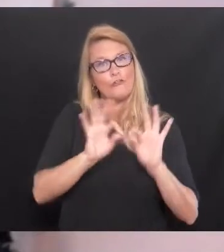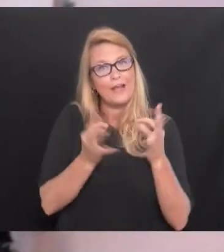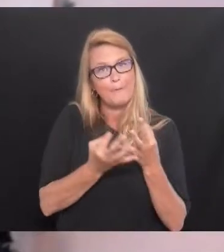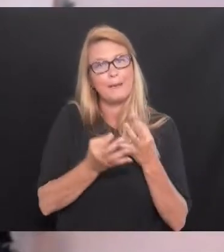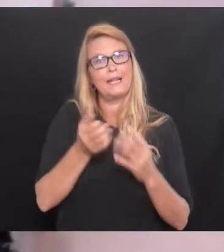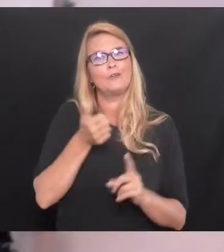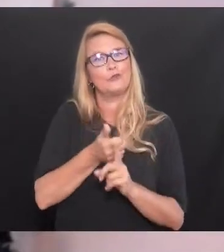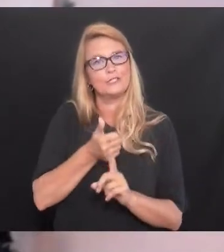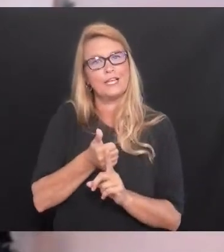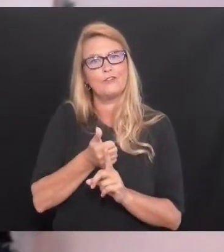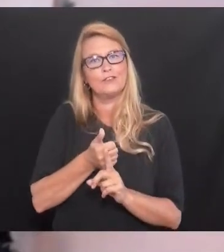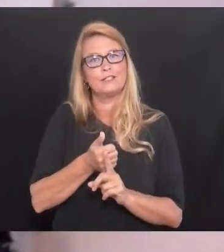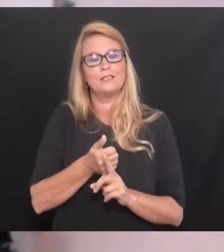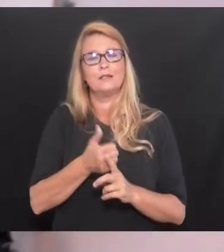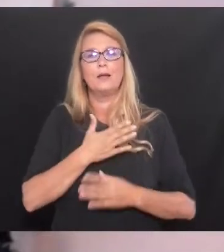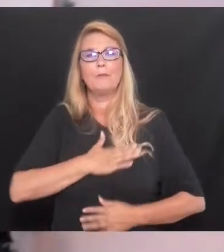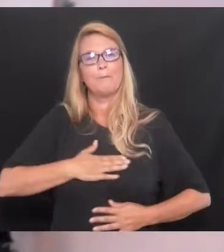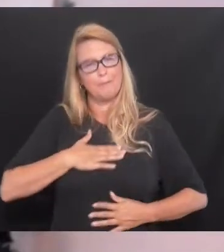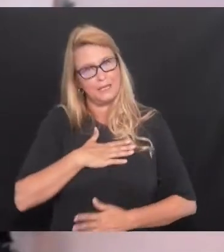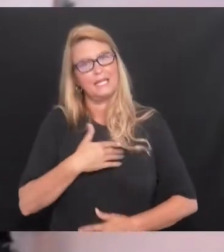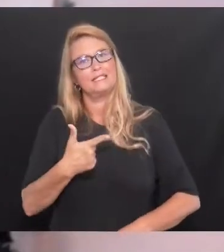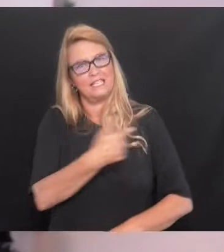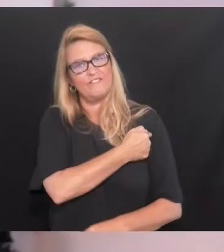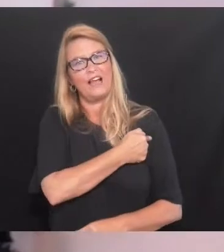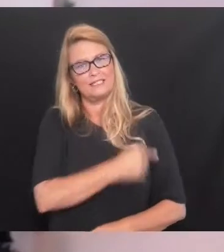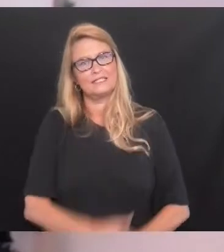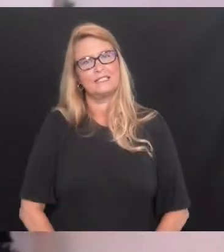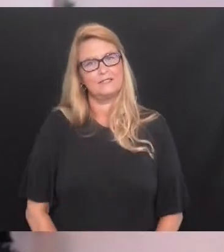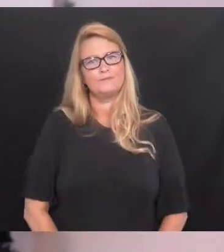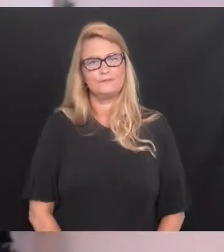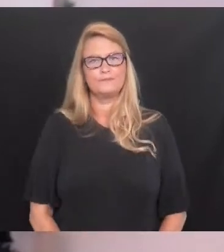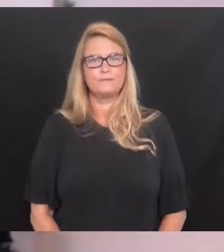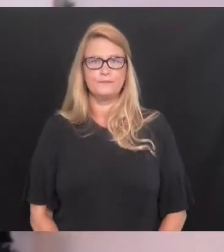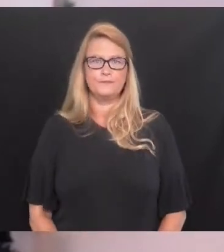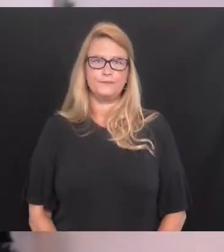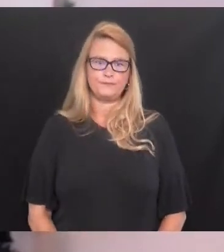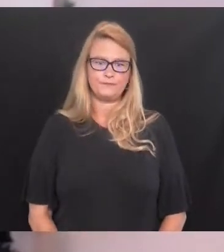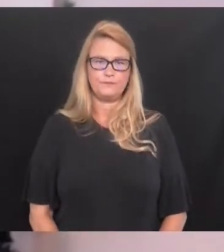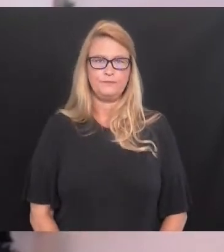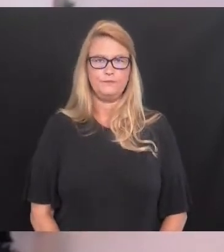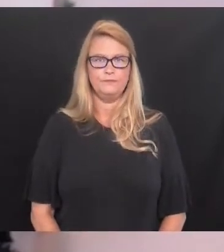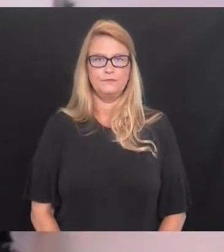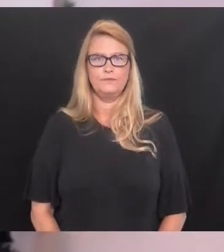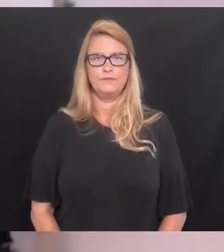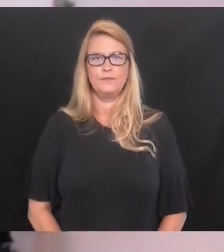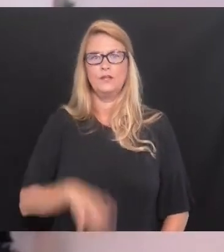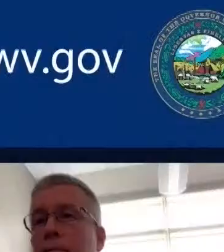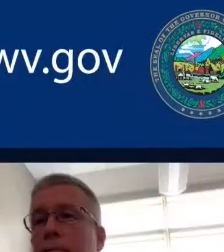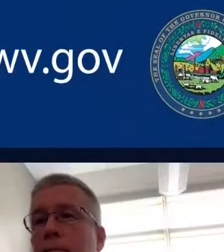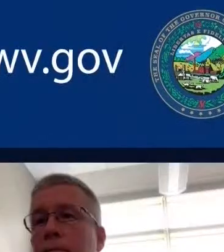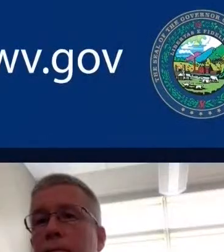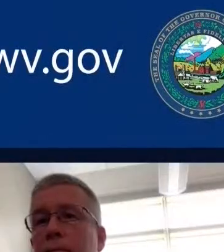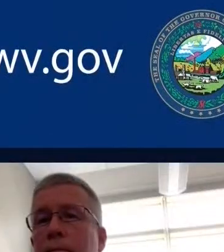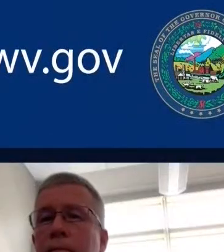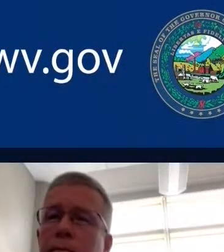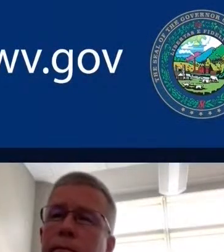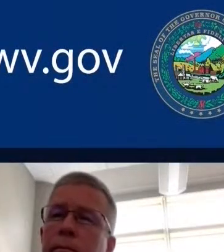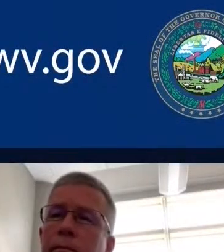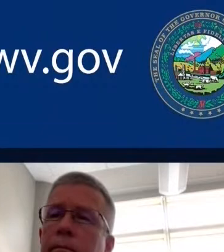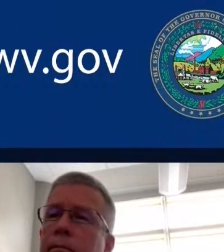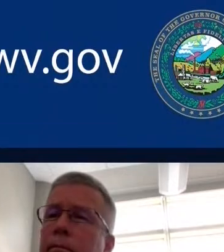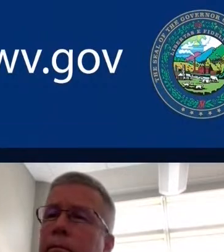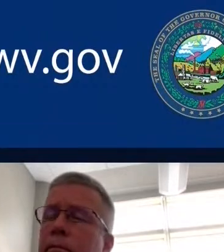importantly, do that by choosing to be fully vaccinated. Thank you. All right, thank you, Jasmine. Next to Marley Pinchok with